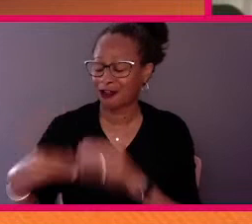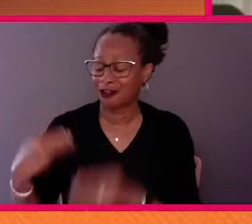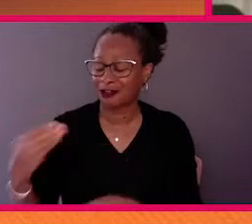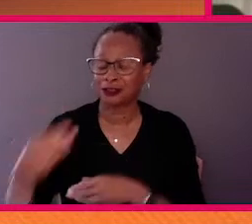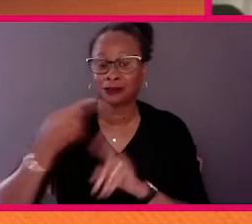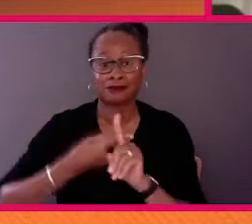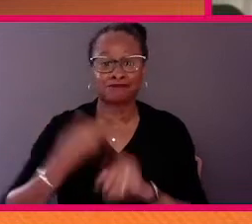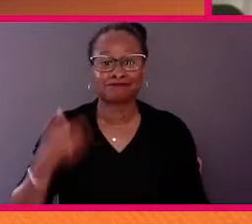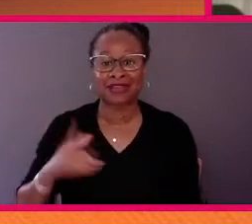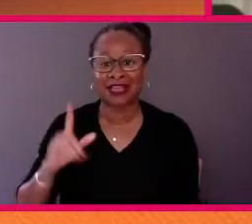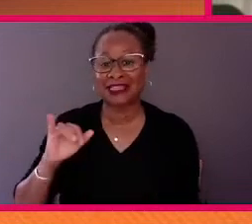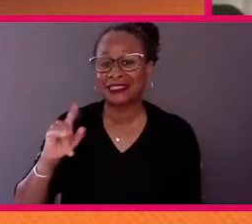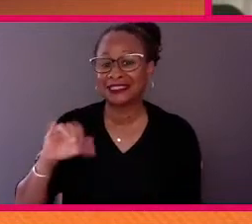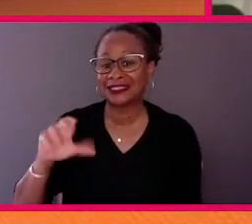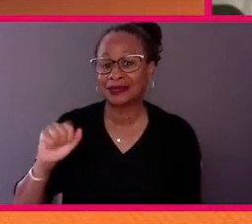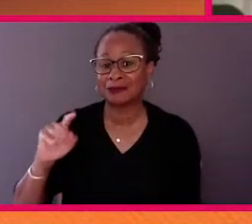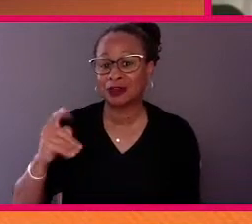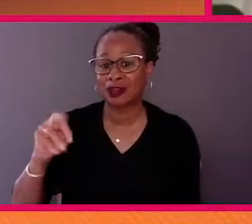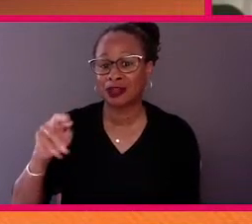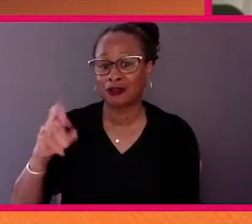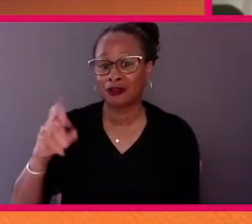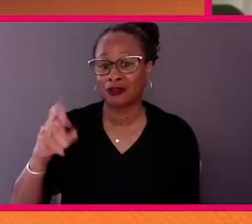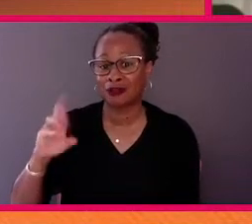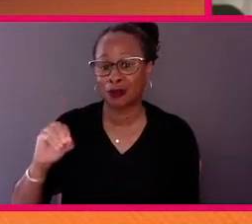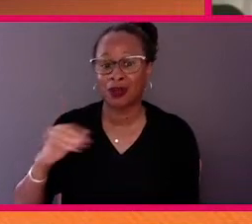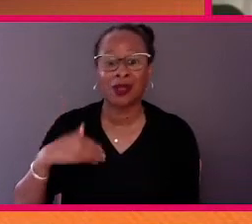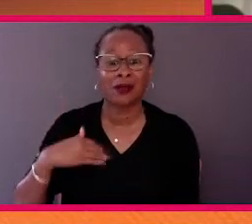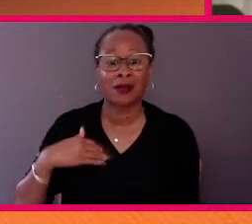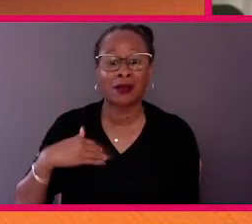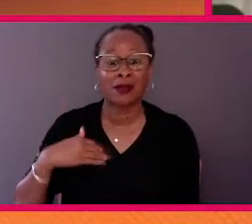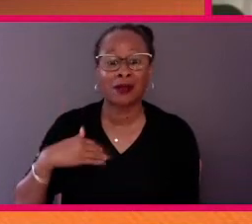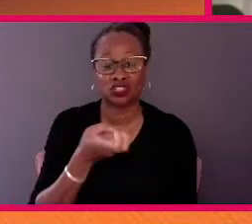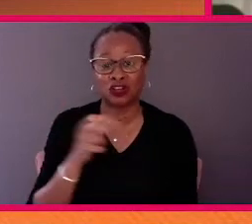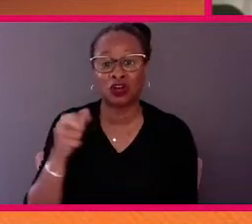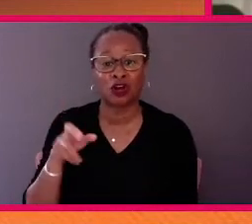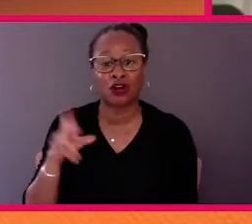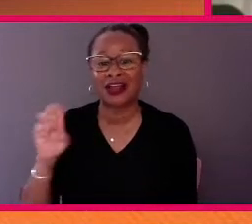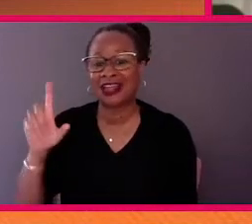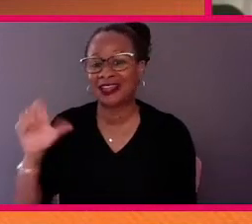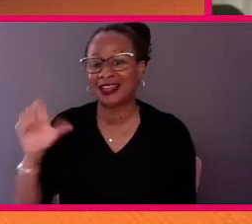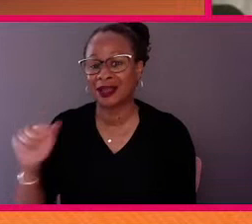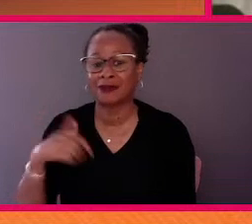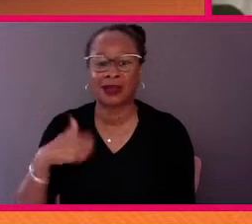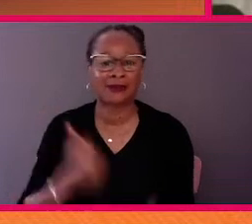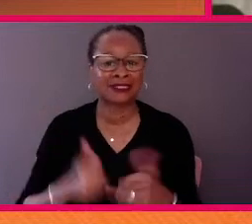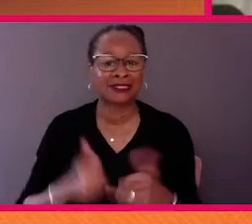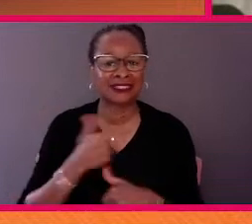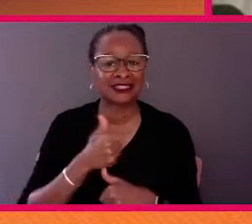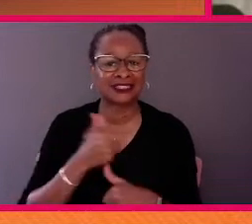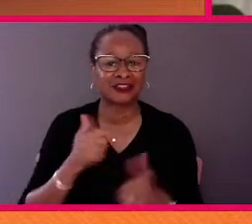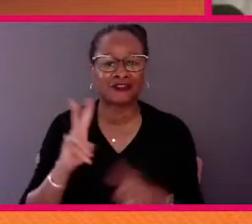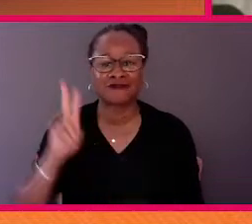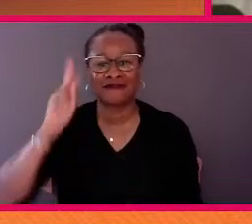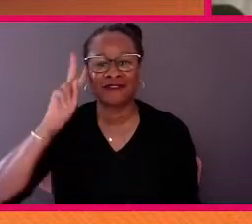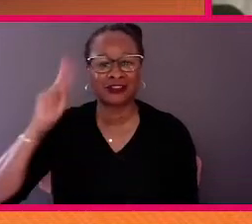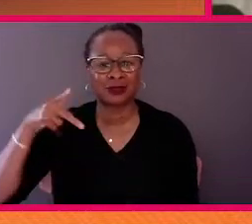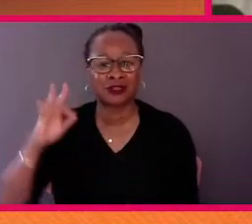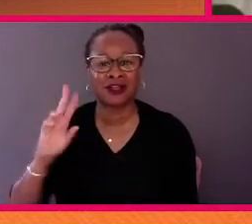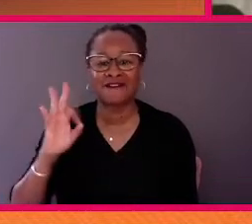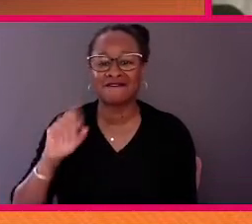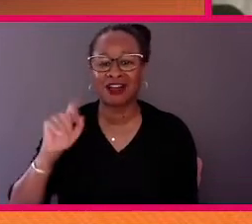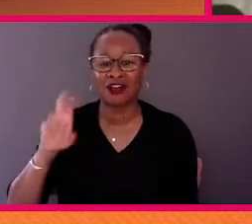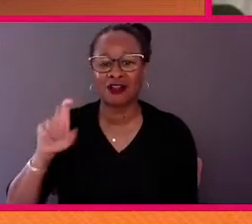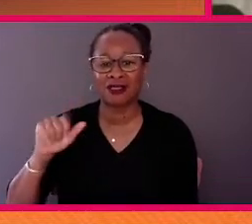My pronouns are she, her, ella, and I'm the Senior Vice President of Firelight Media. I am an